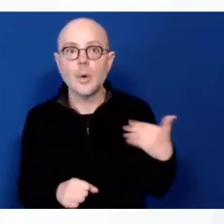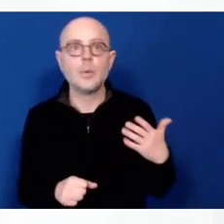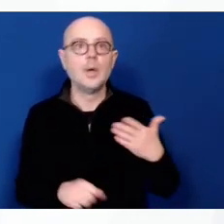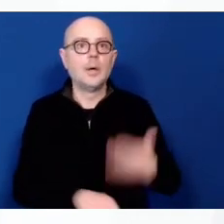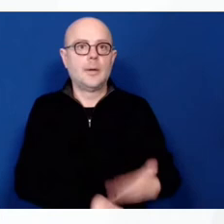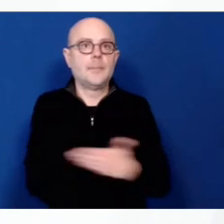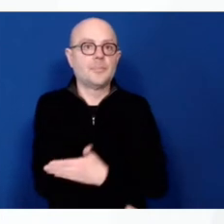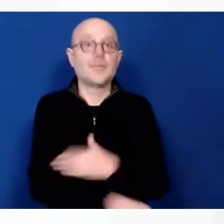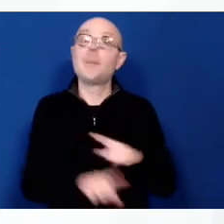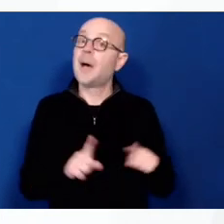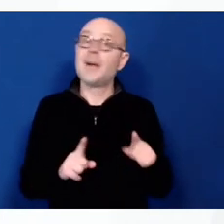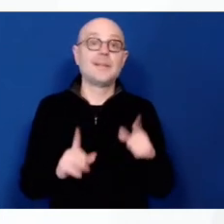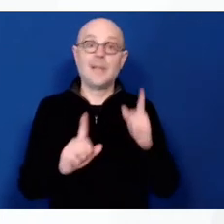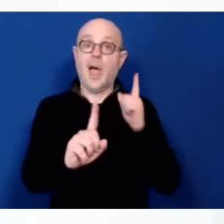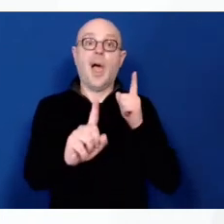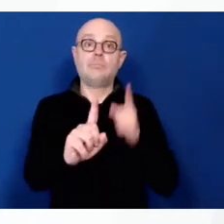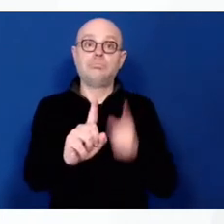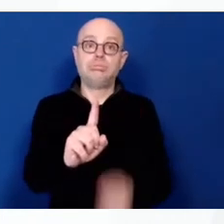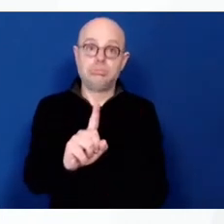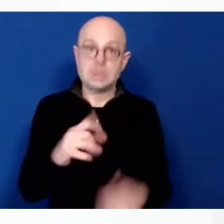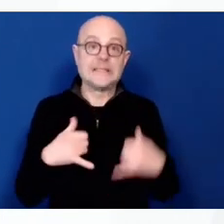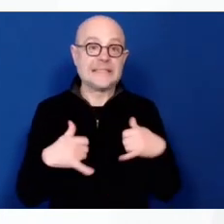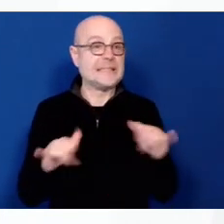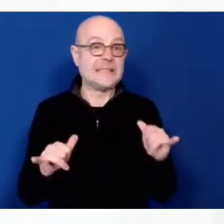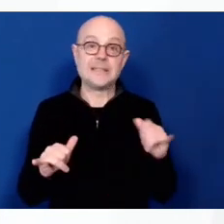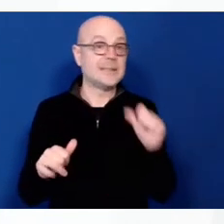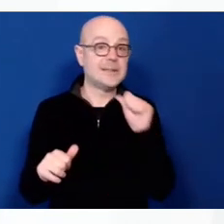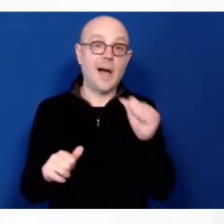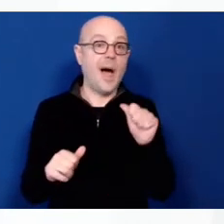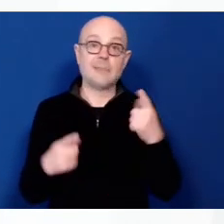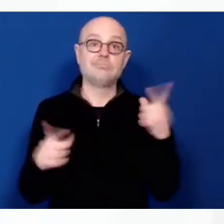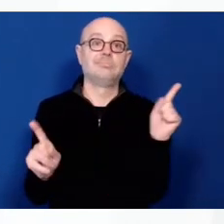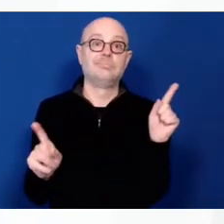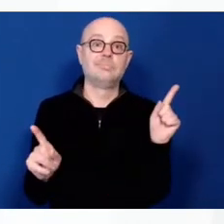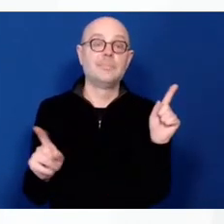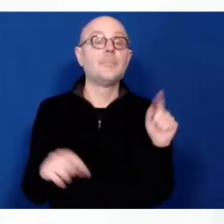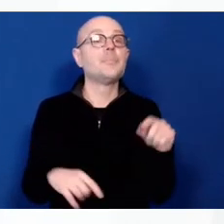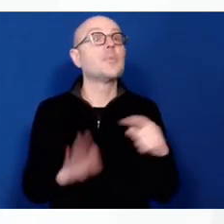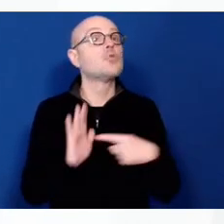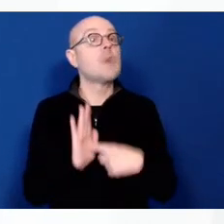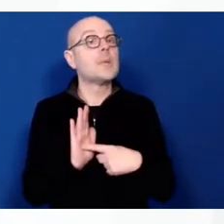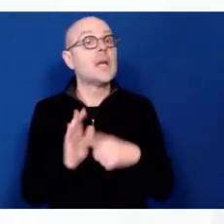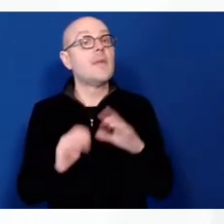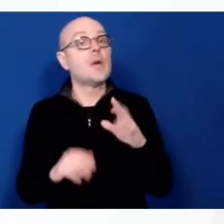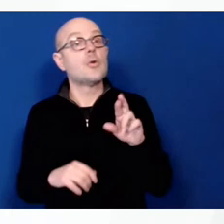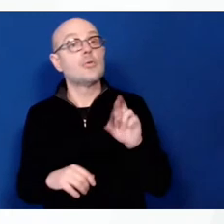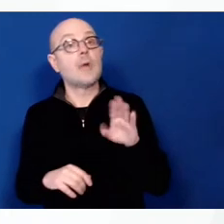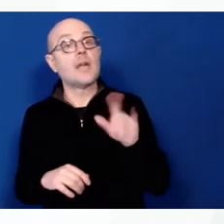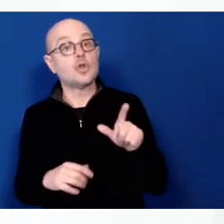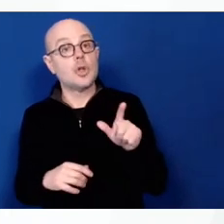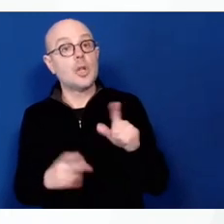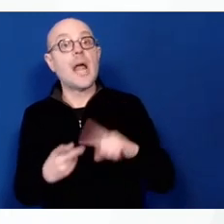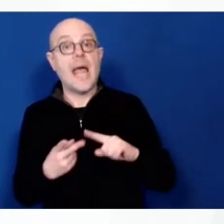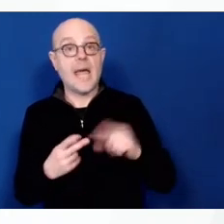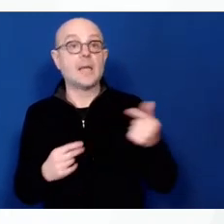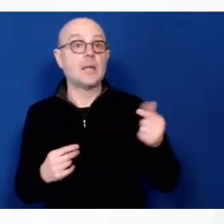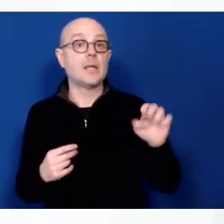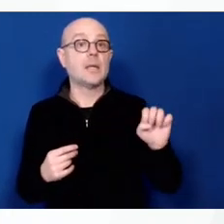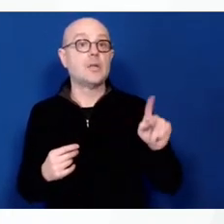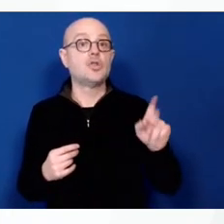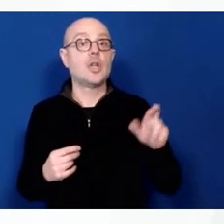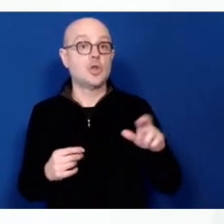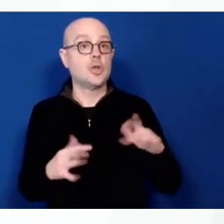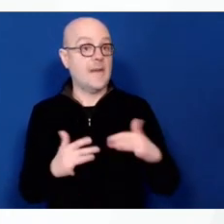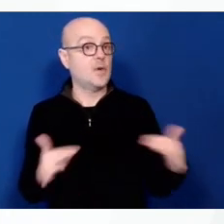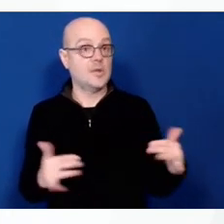fallen short on our faculty diversity efforts. Representation of racial and, in some cases, gender diversity lags